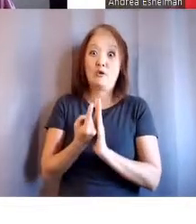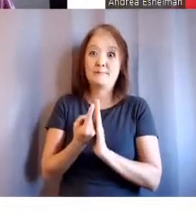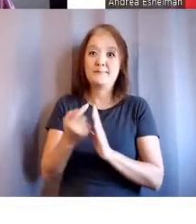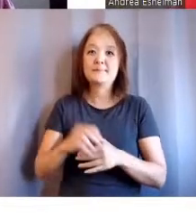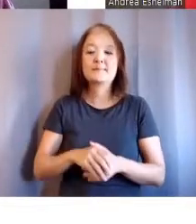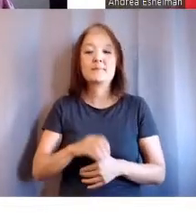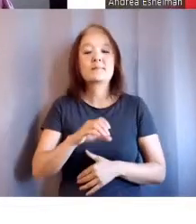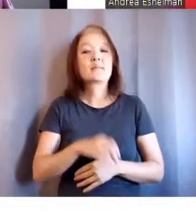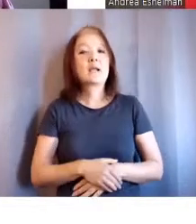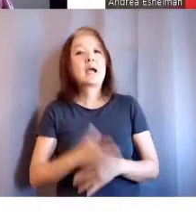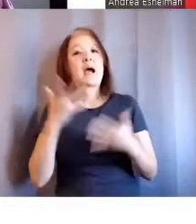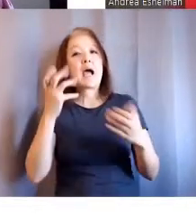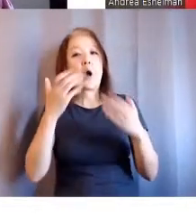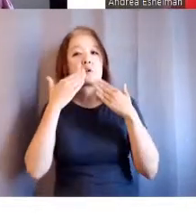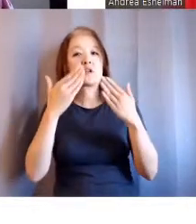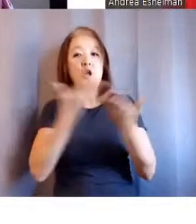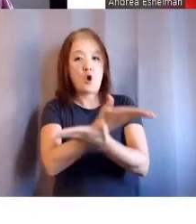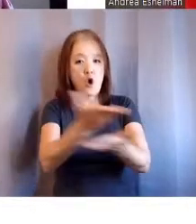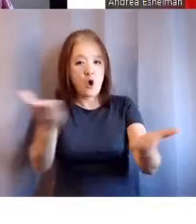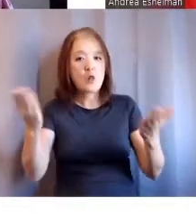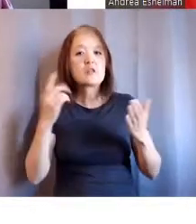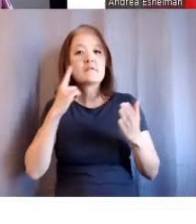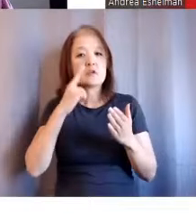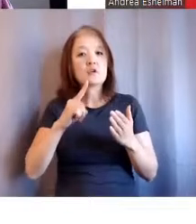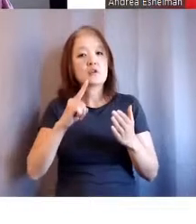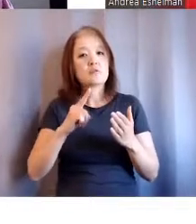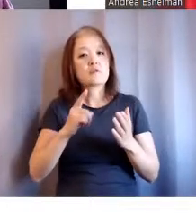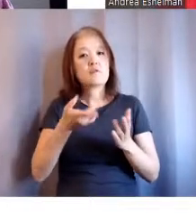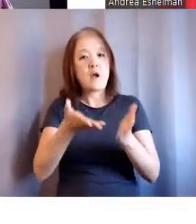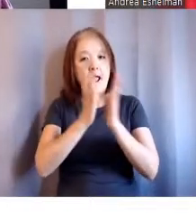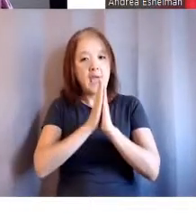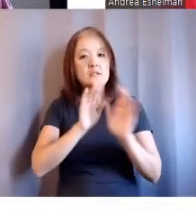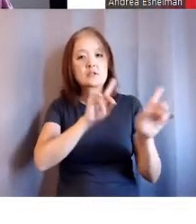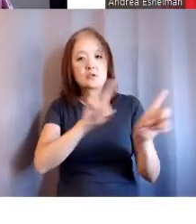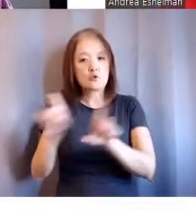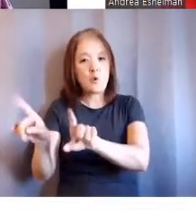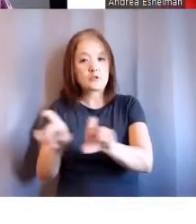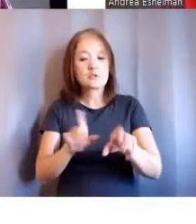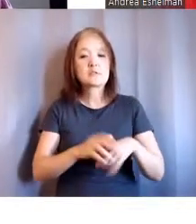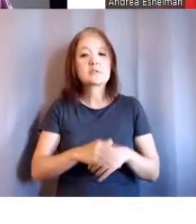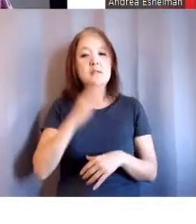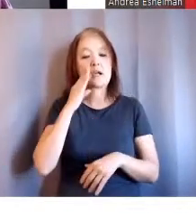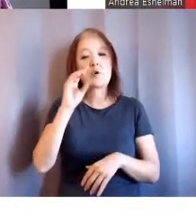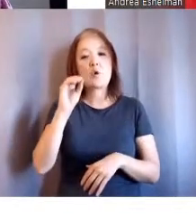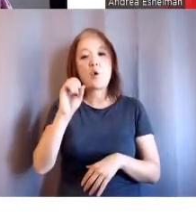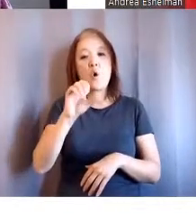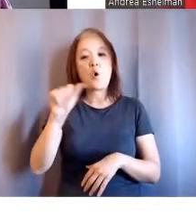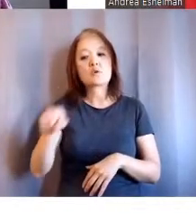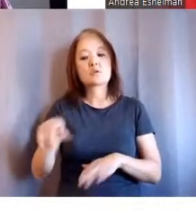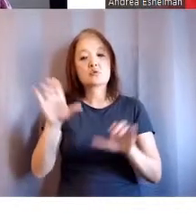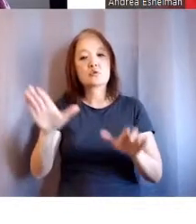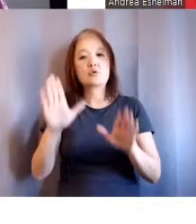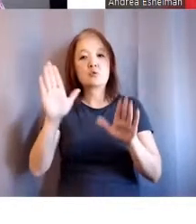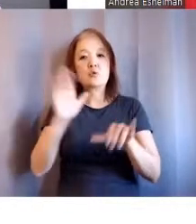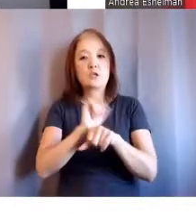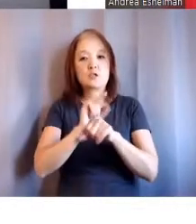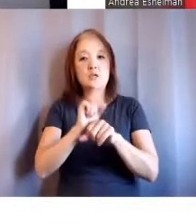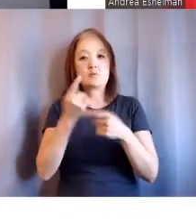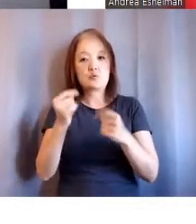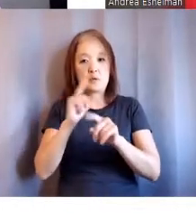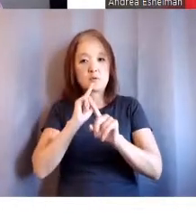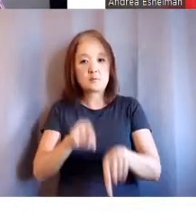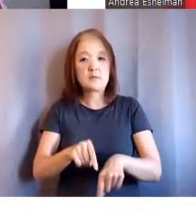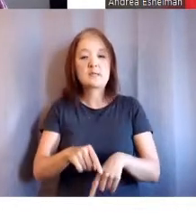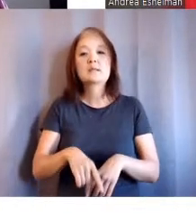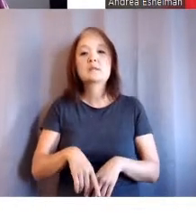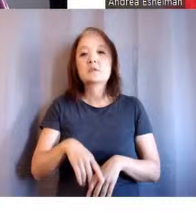Yeah, so, and I want to thank all of you for putting in your questions. And I know that, like I said, OSA is doing a great job trying to respond to you. And I think we've seen a lot of our